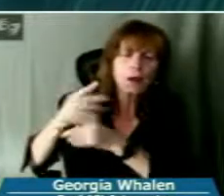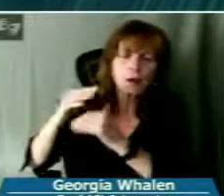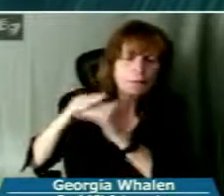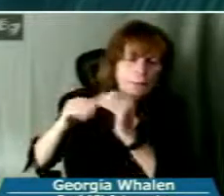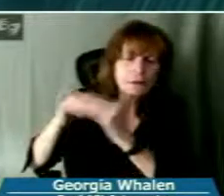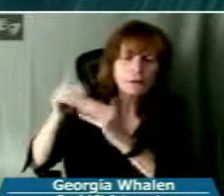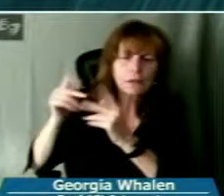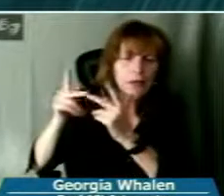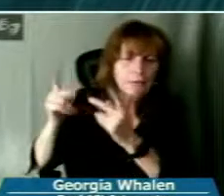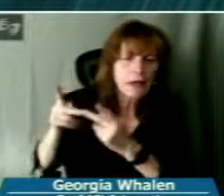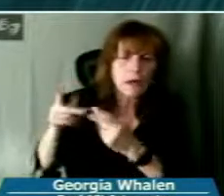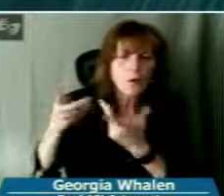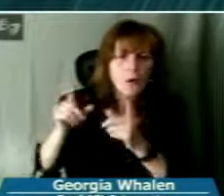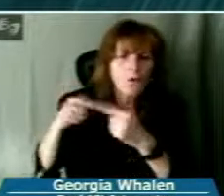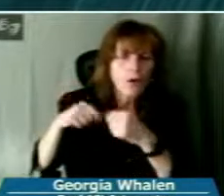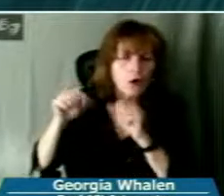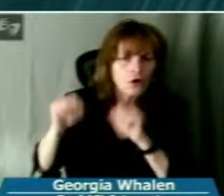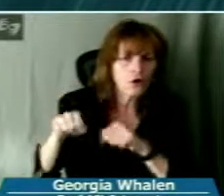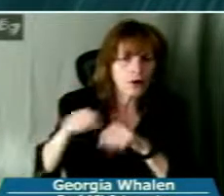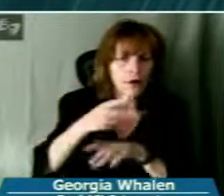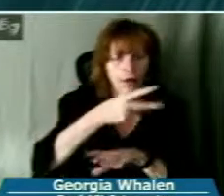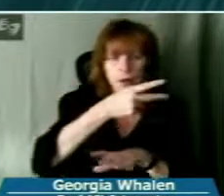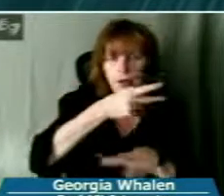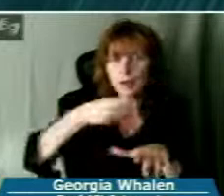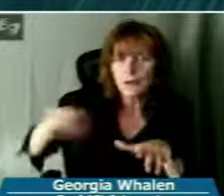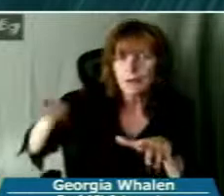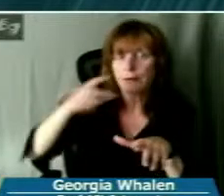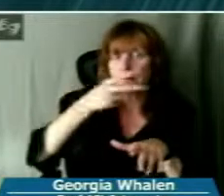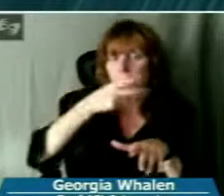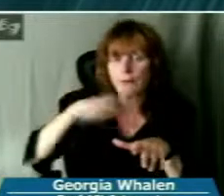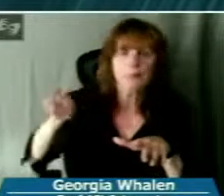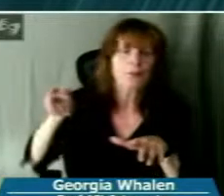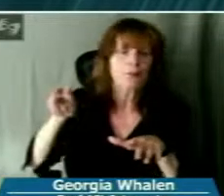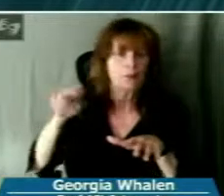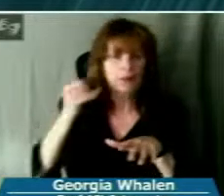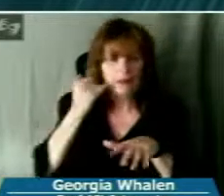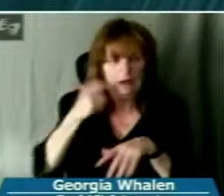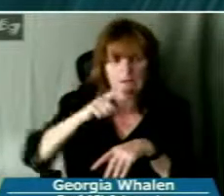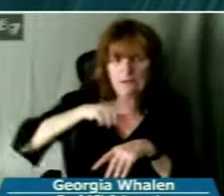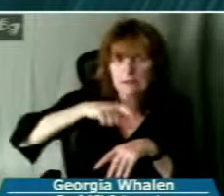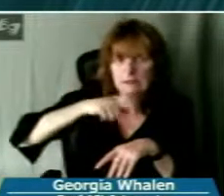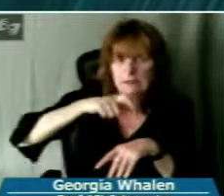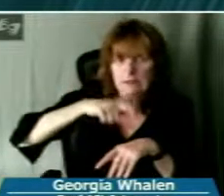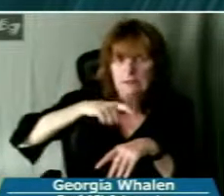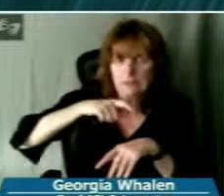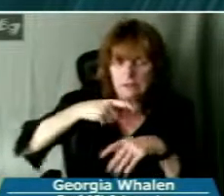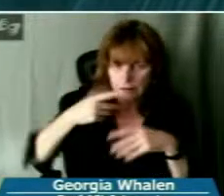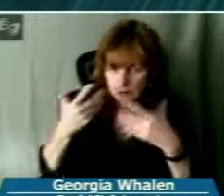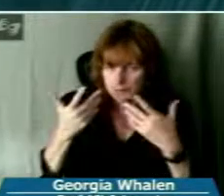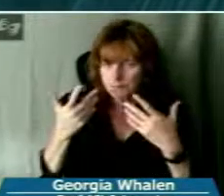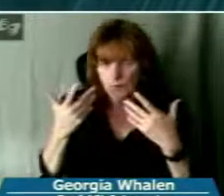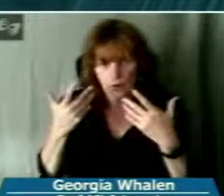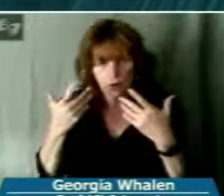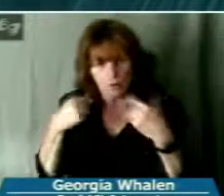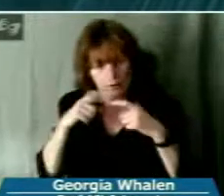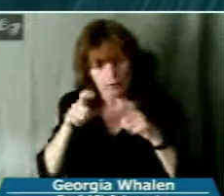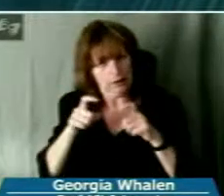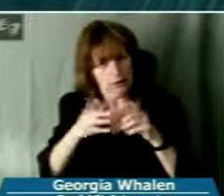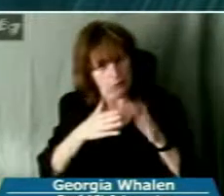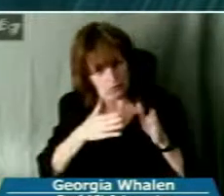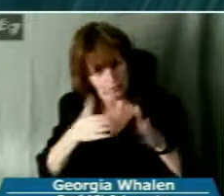another large cohort of people needing to be decanted from one place to another.